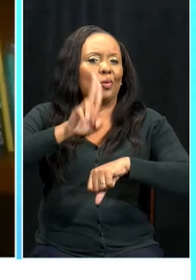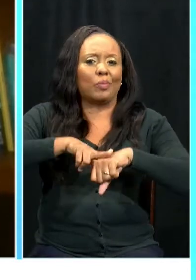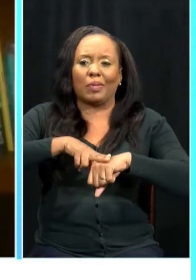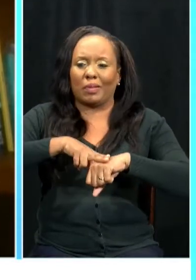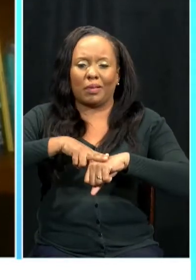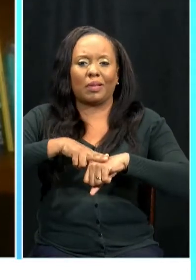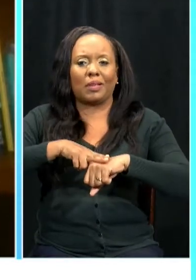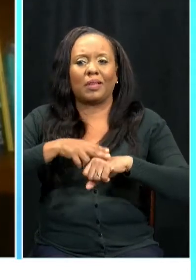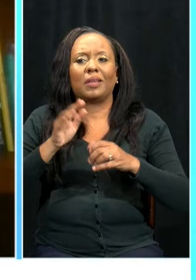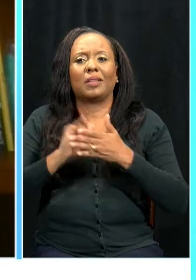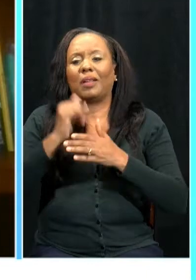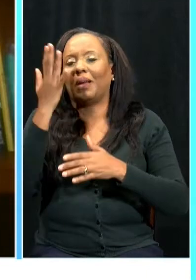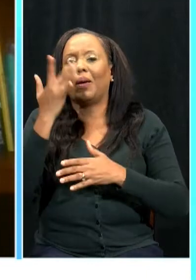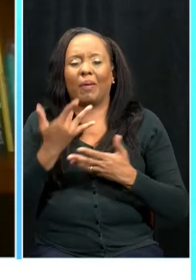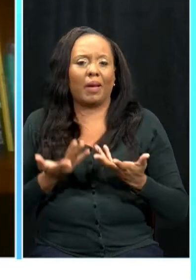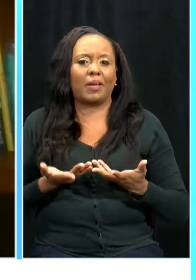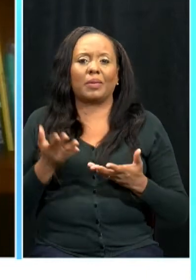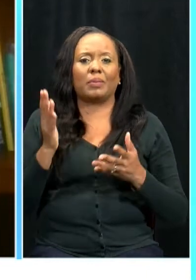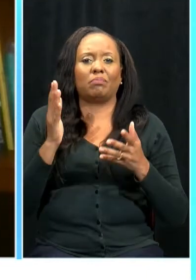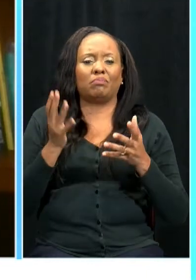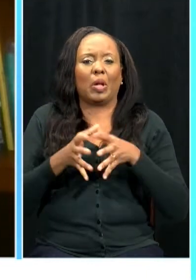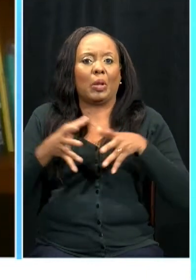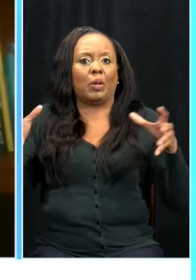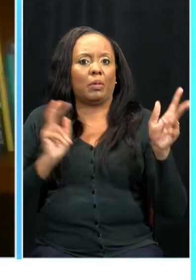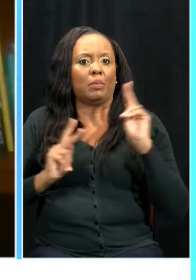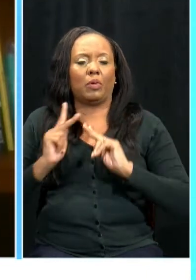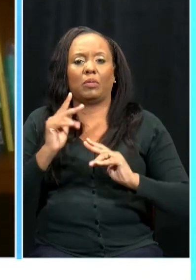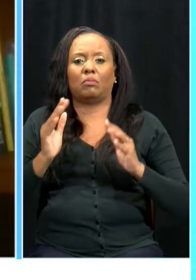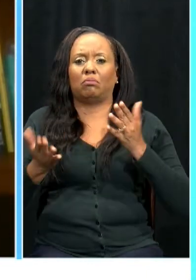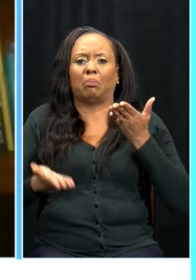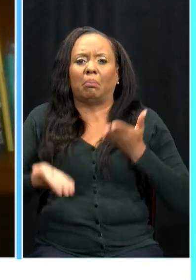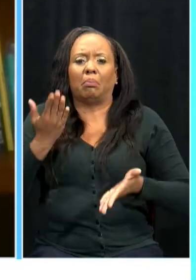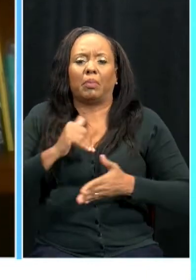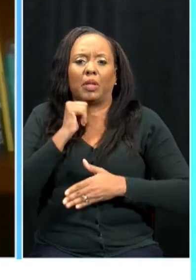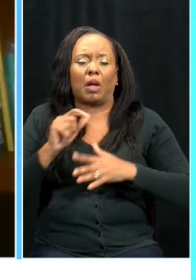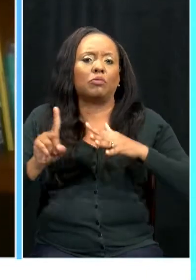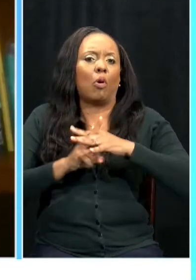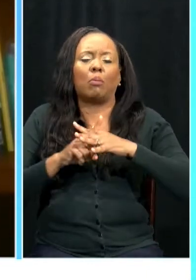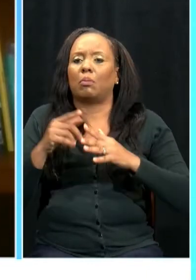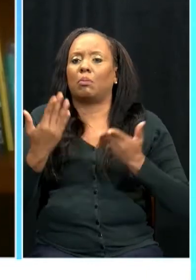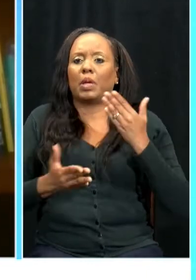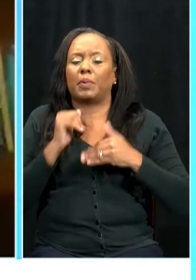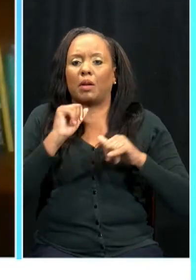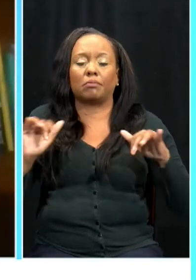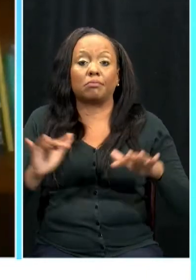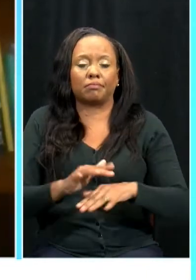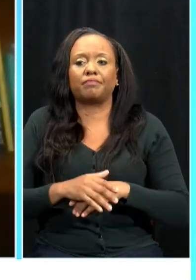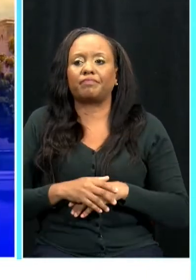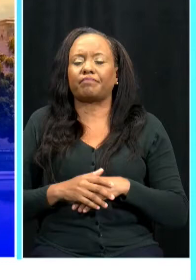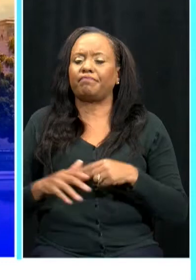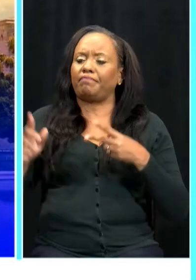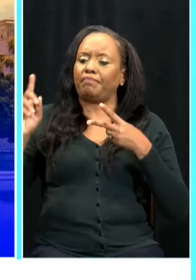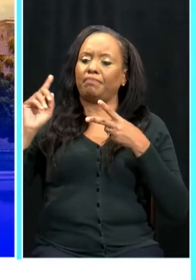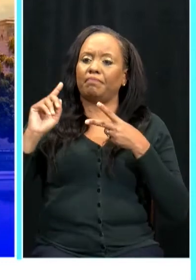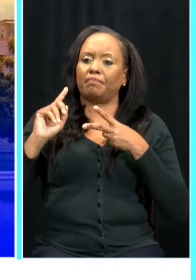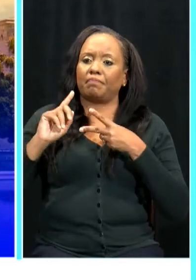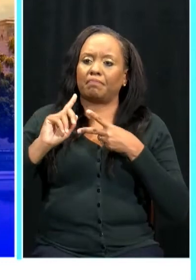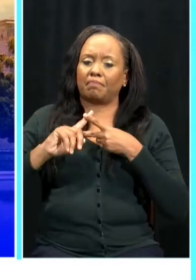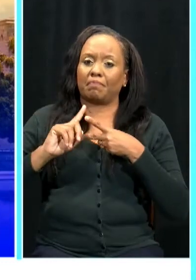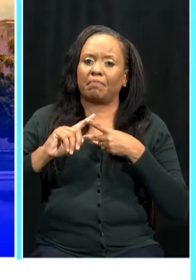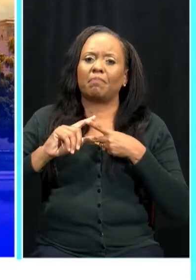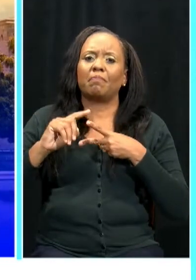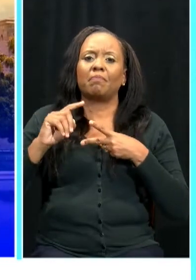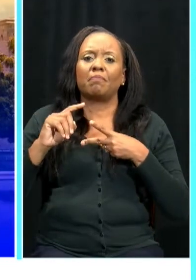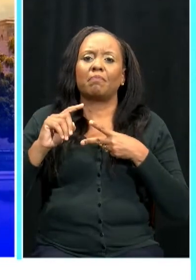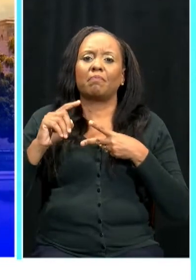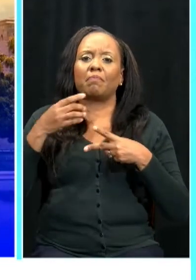might expect those abnormal conditions to have some impact on voter turnout. Ambassador Comissiong, your thoughts on the race so far, especially